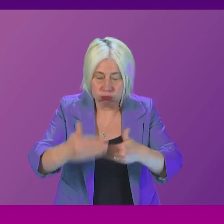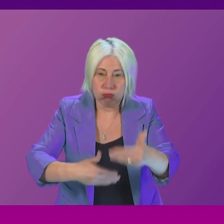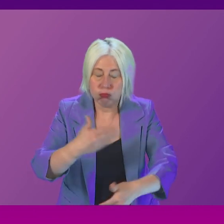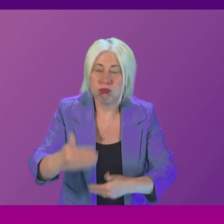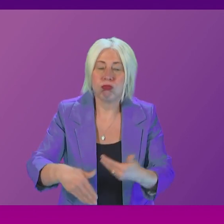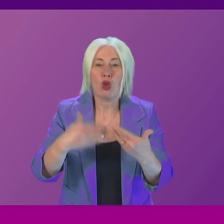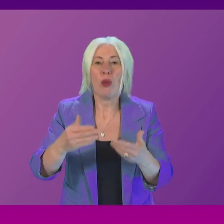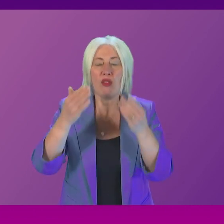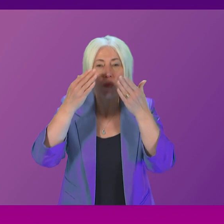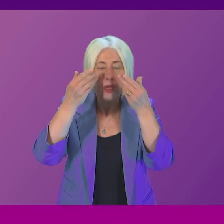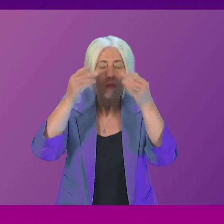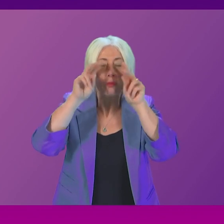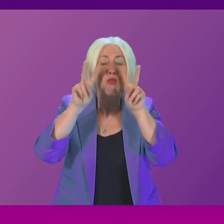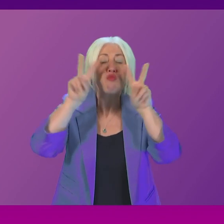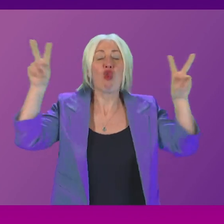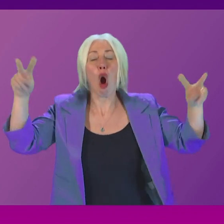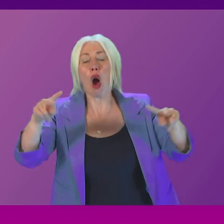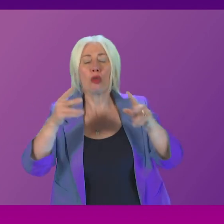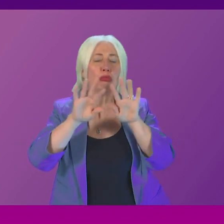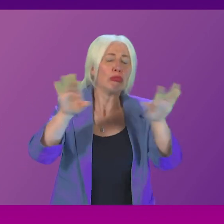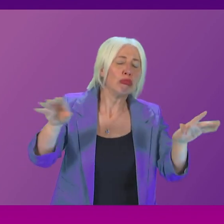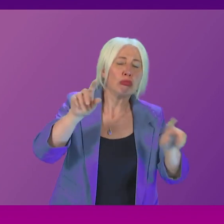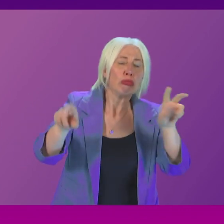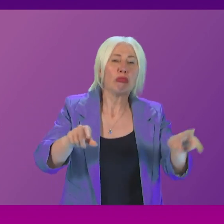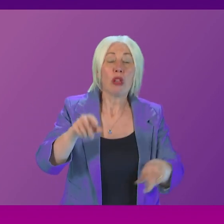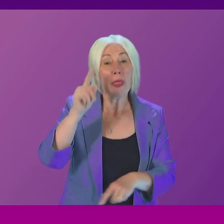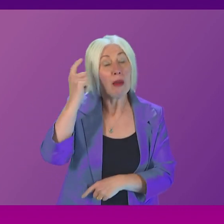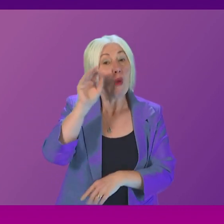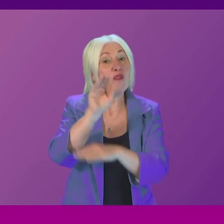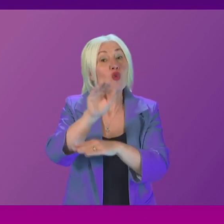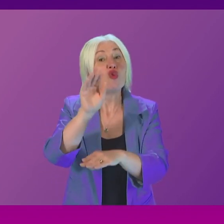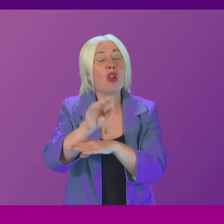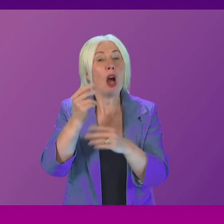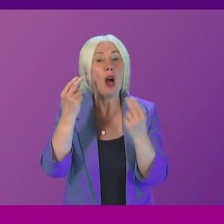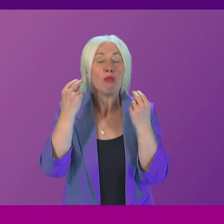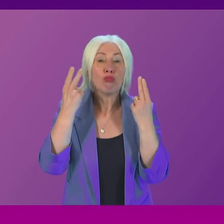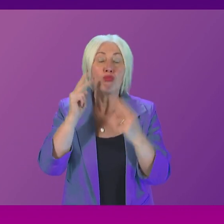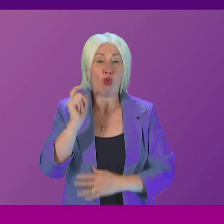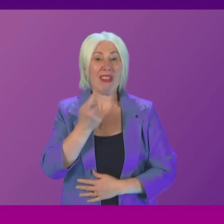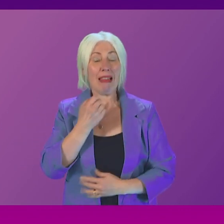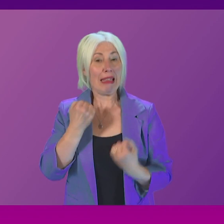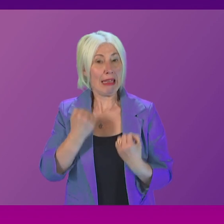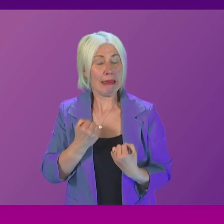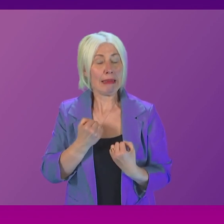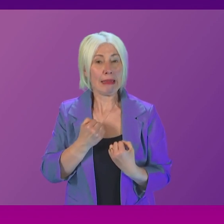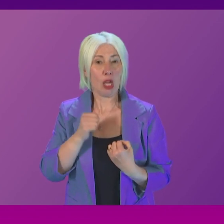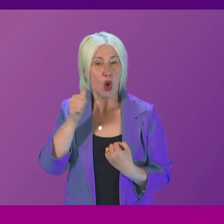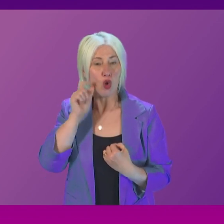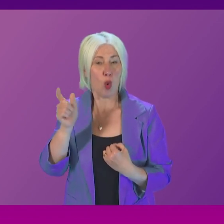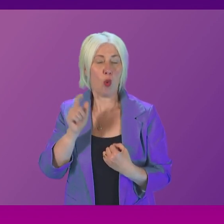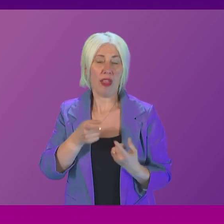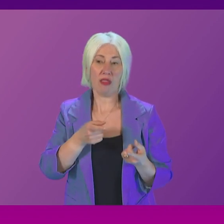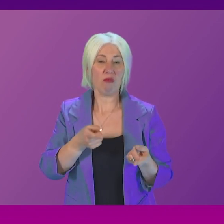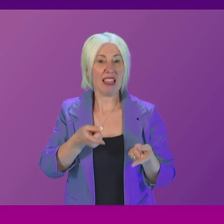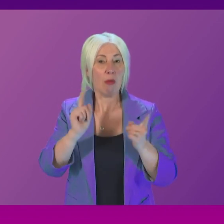broad overview in that respect. In terms of future resilience, you'll note in responsibilities for Cabinet Secretaries,